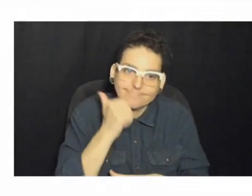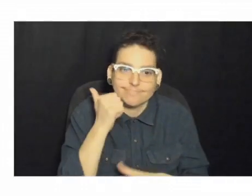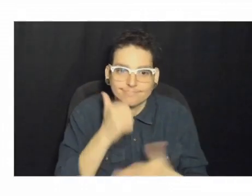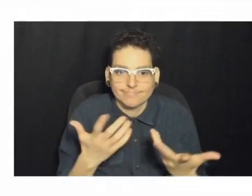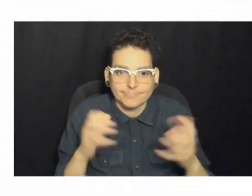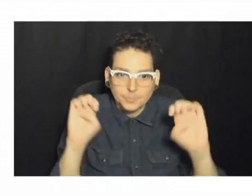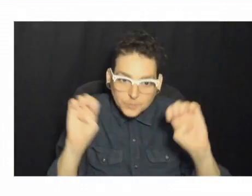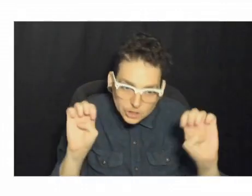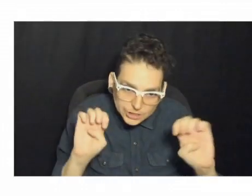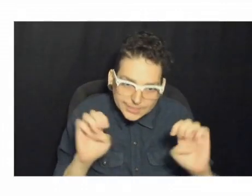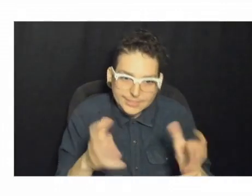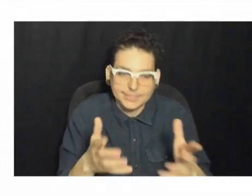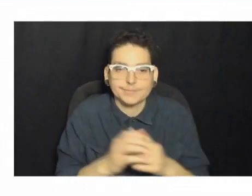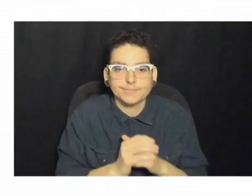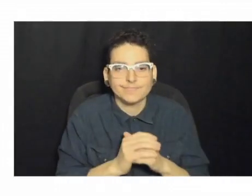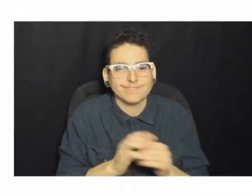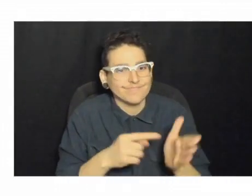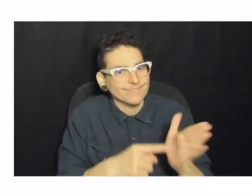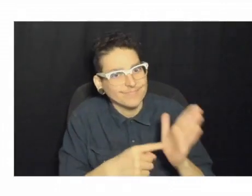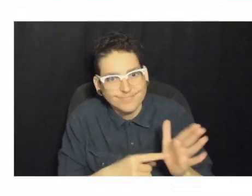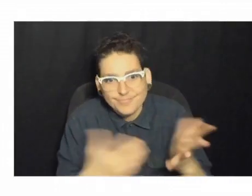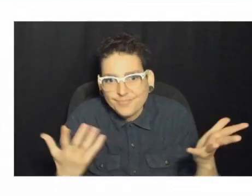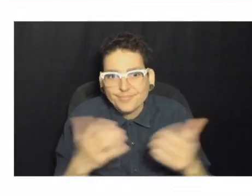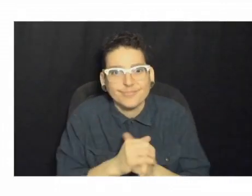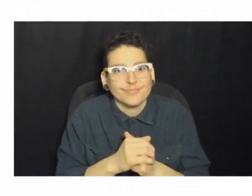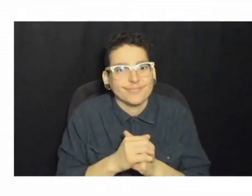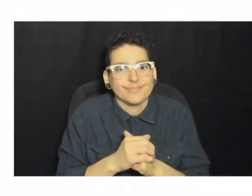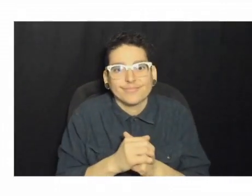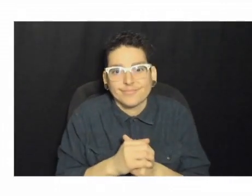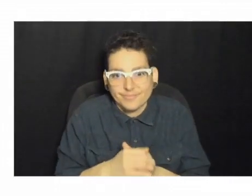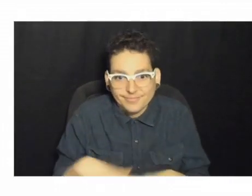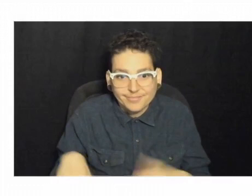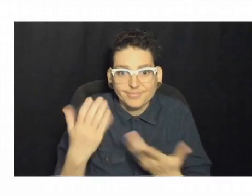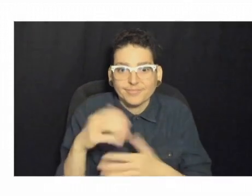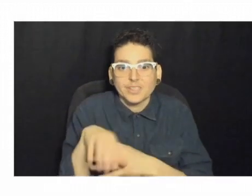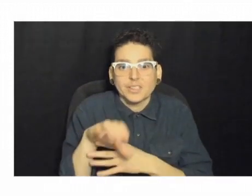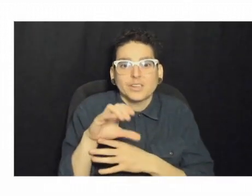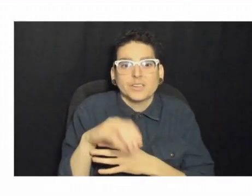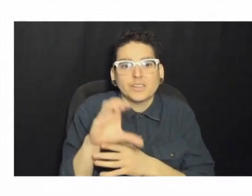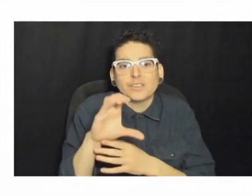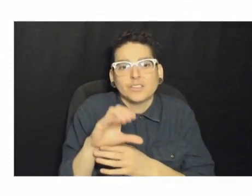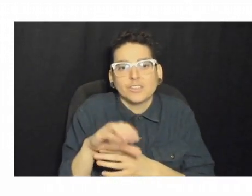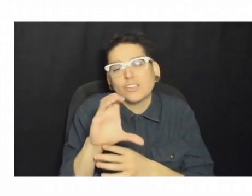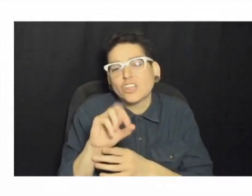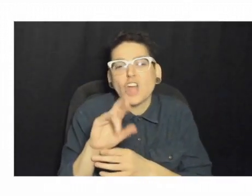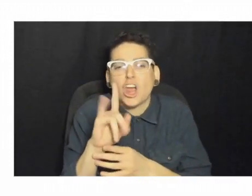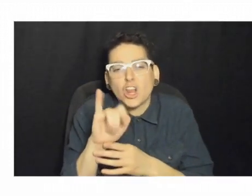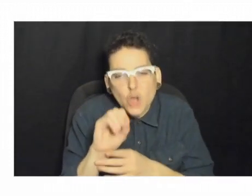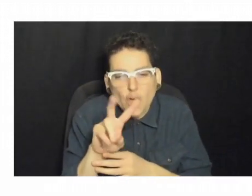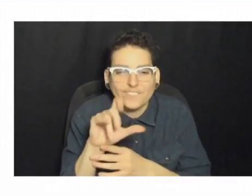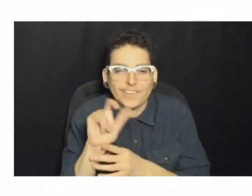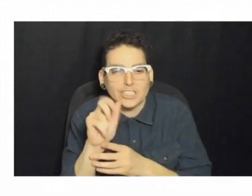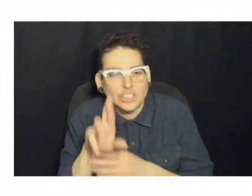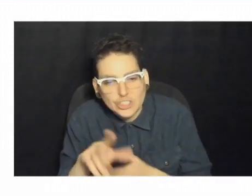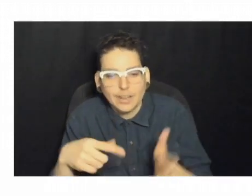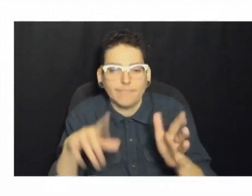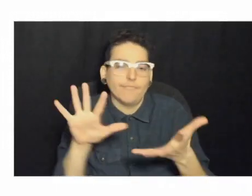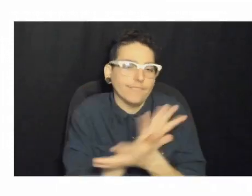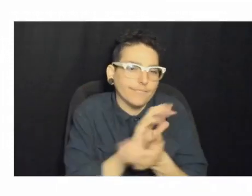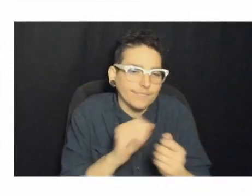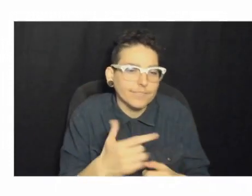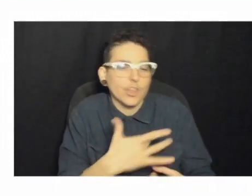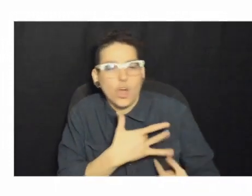obesity and diabetes and cardiovascular disease and violence in many communities, but also when there's another pandemic or flood